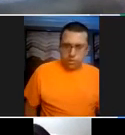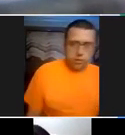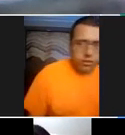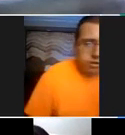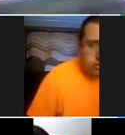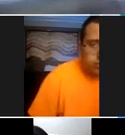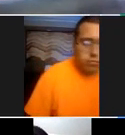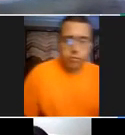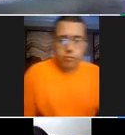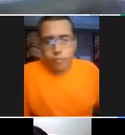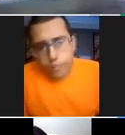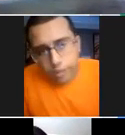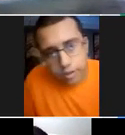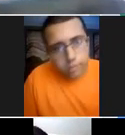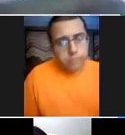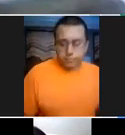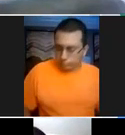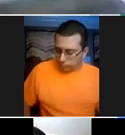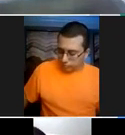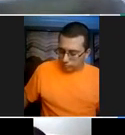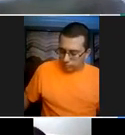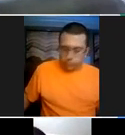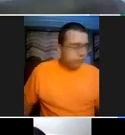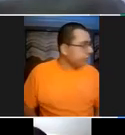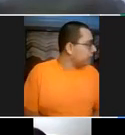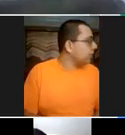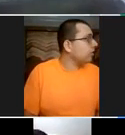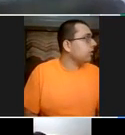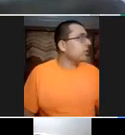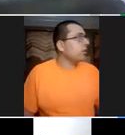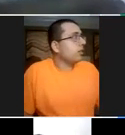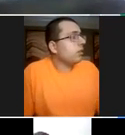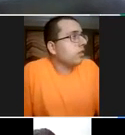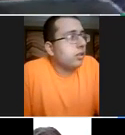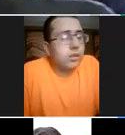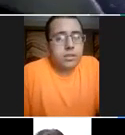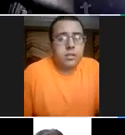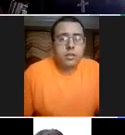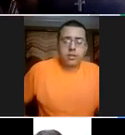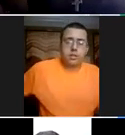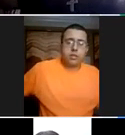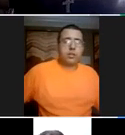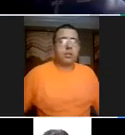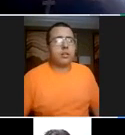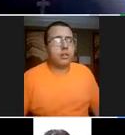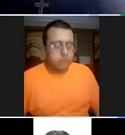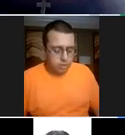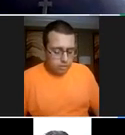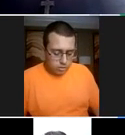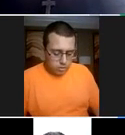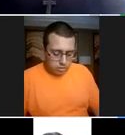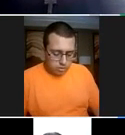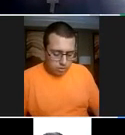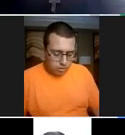saying, Behold, a sower went forth to sow. Some fell in stony places. In other words, a